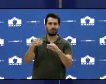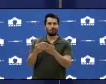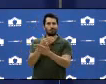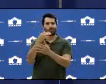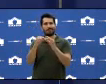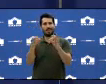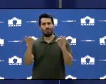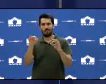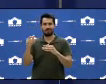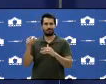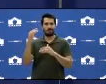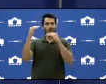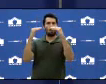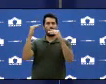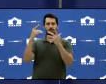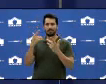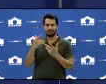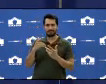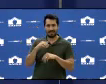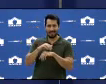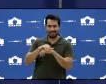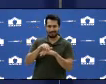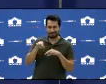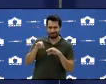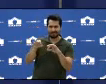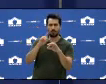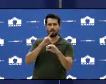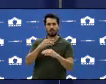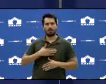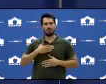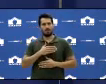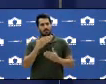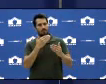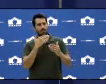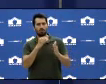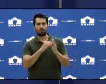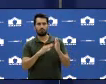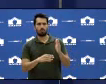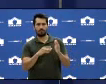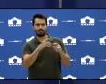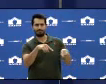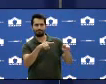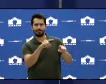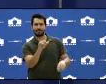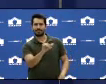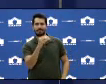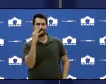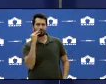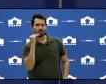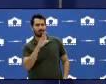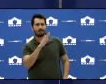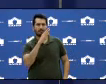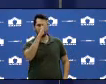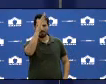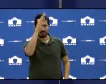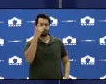an adult. And so he has really a deep appreciation for what many of our students are going through and what their parents are going